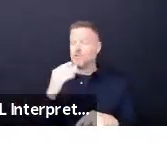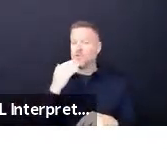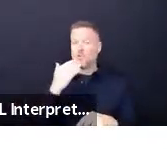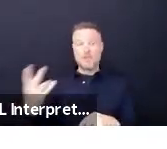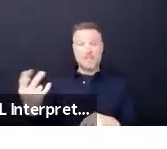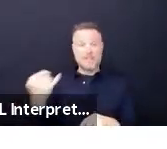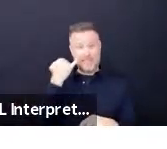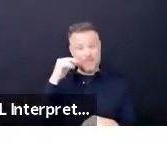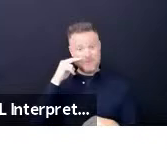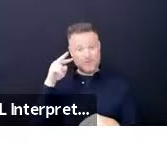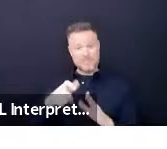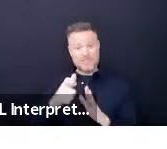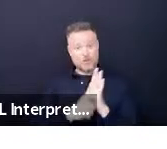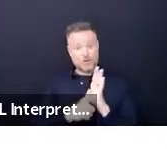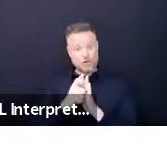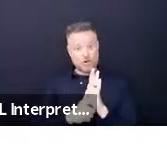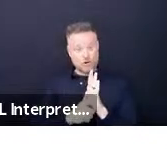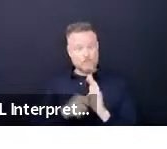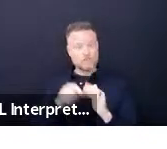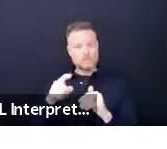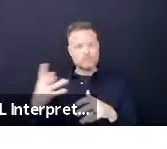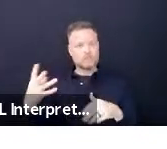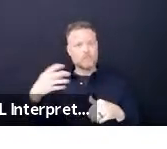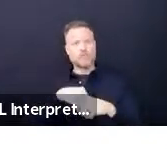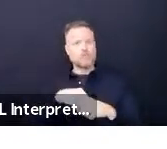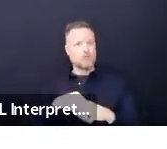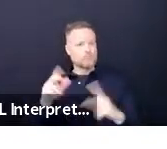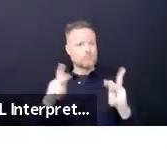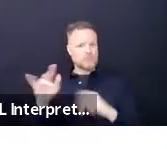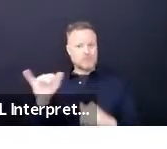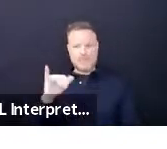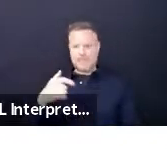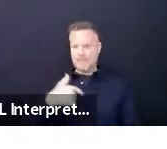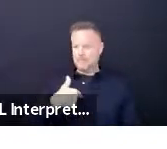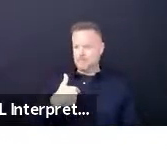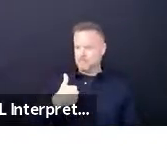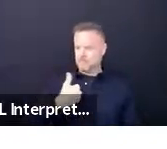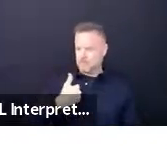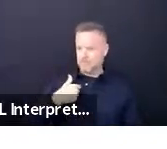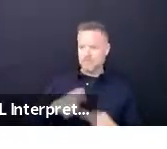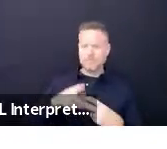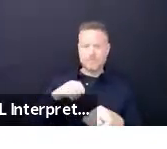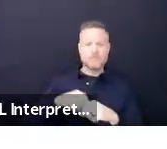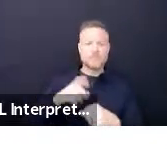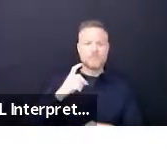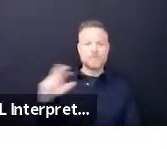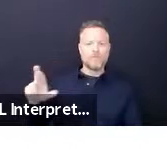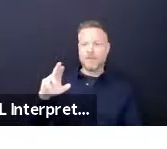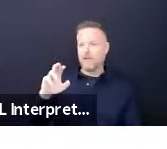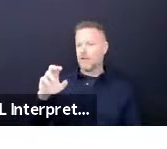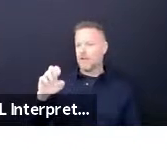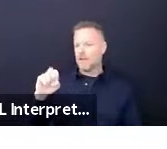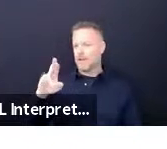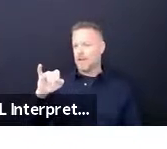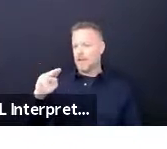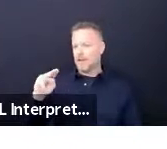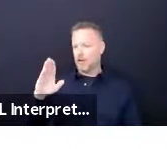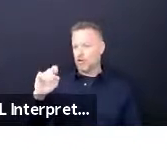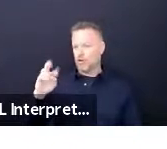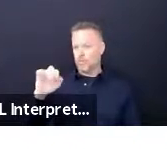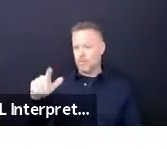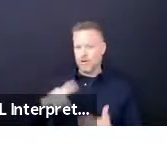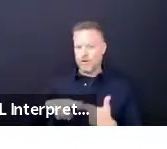article, it not only included folks like myself, but also Dr. Erin Corvo from the health department,